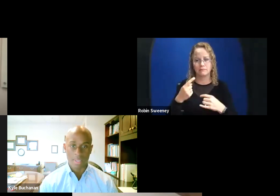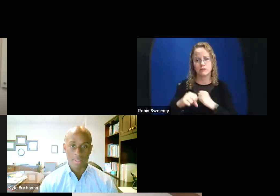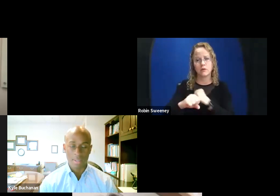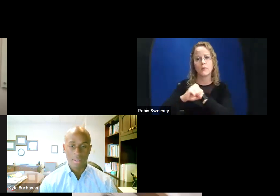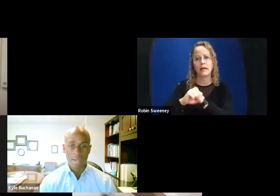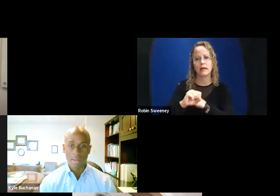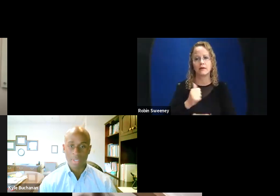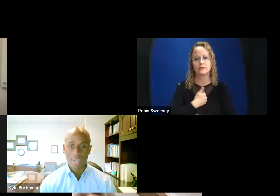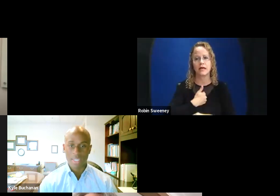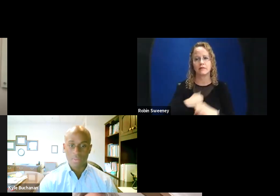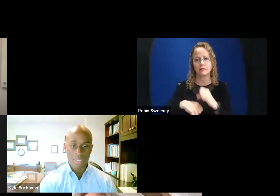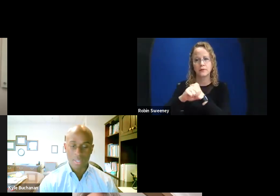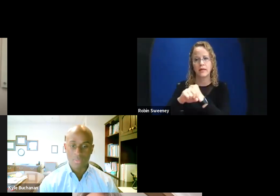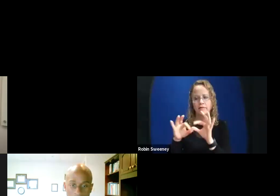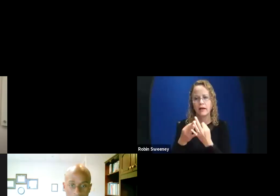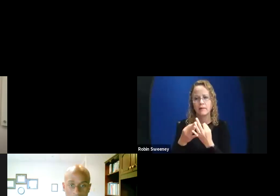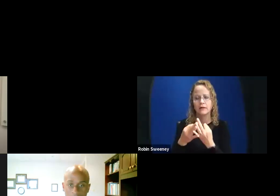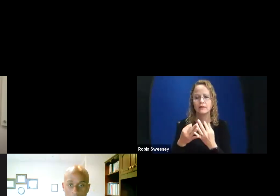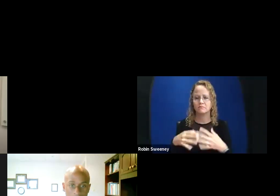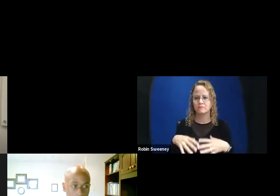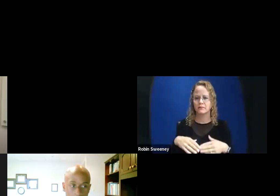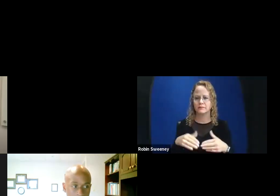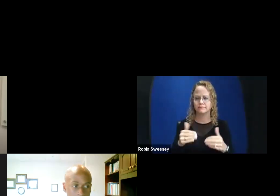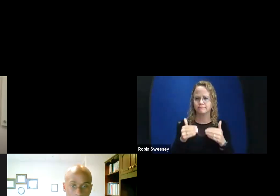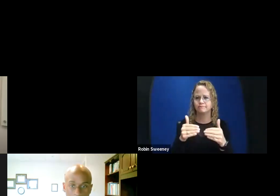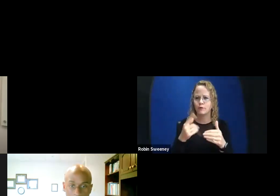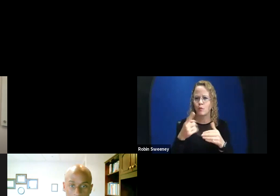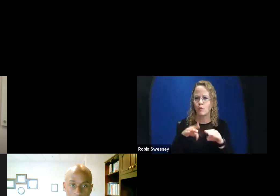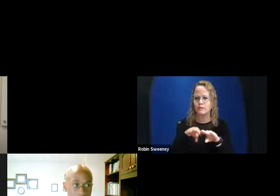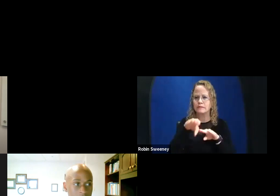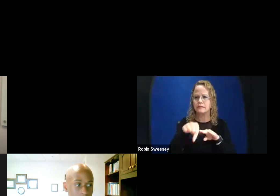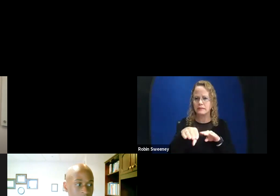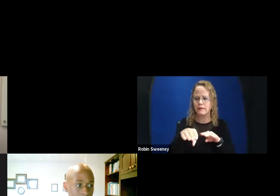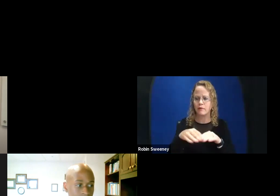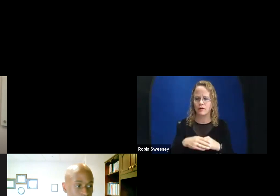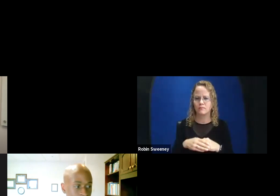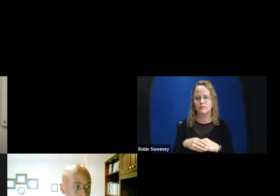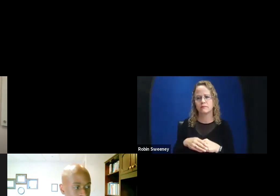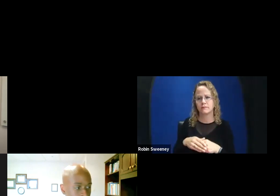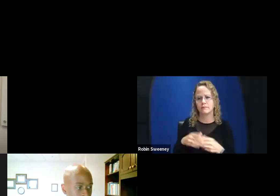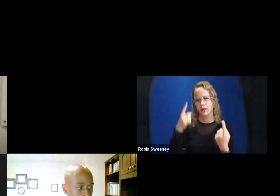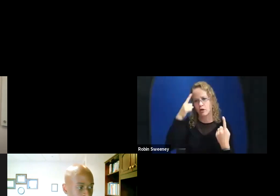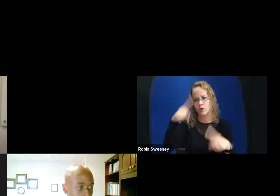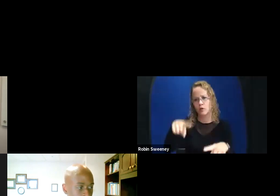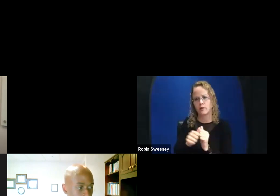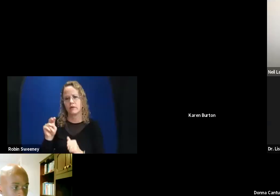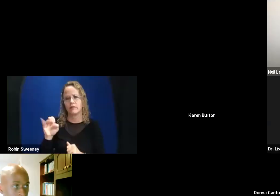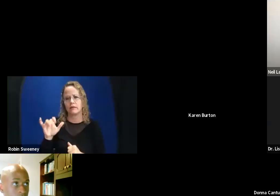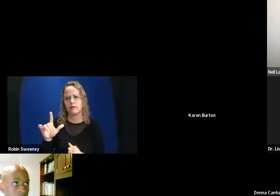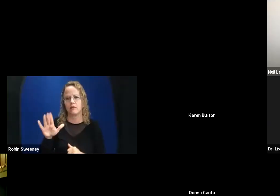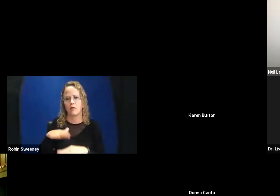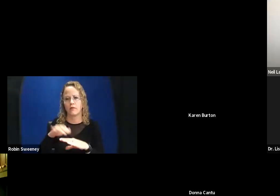our families, and try to take one step forward. So absolutely agree with Neil's perspective on that.